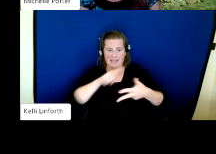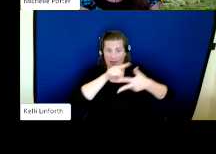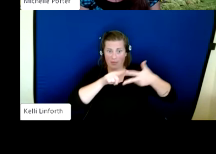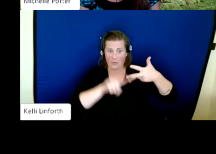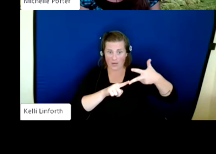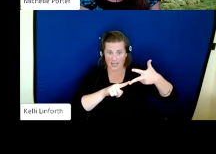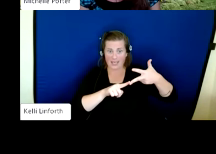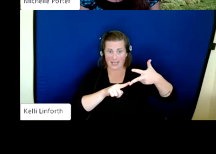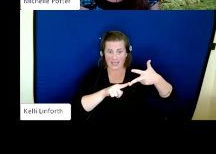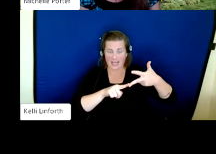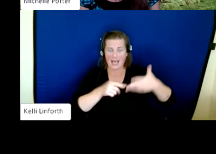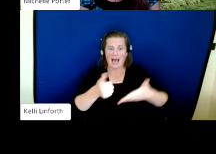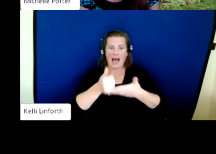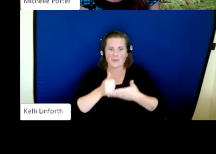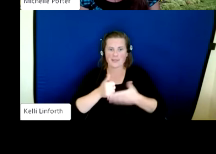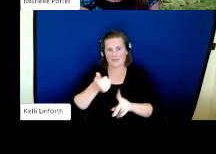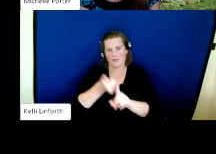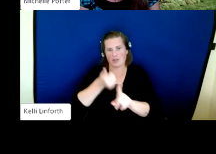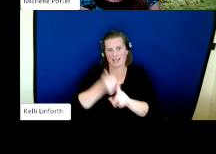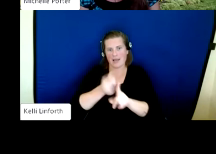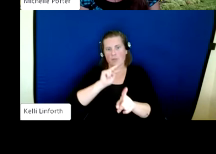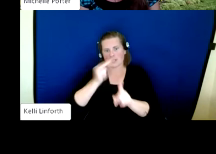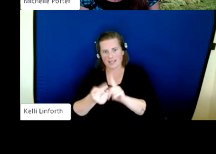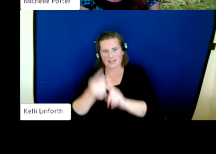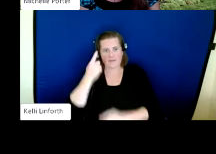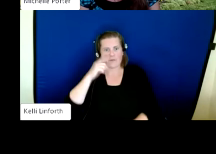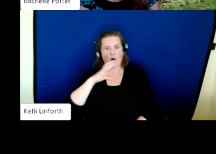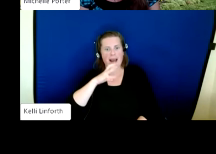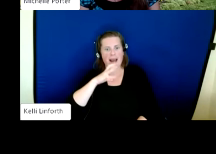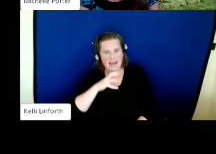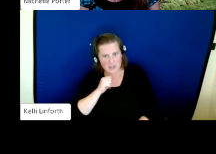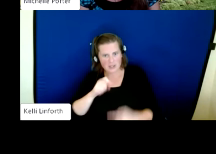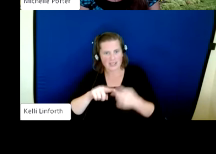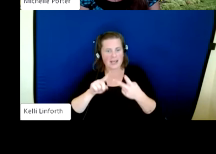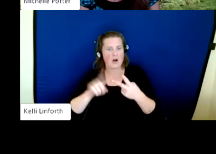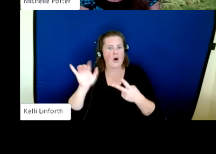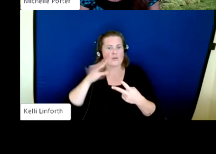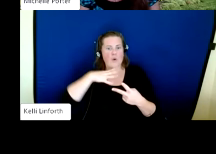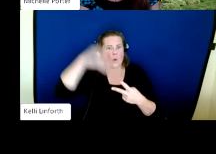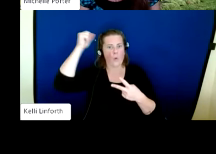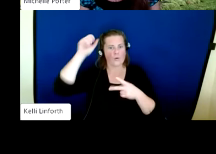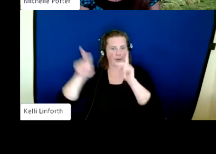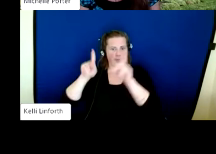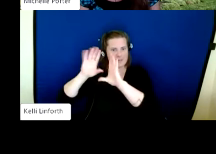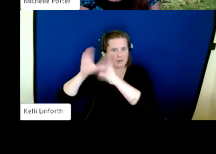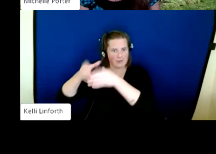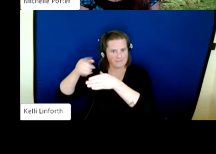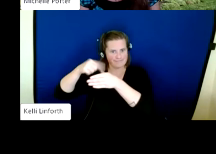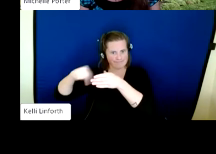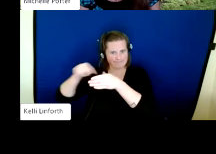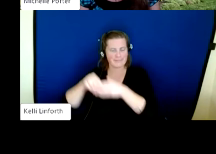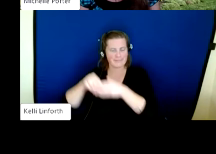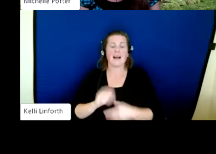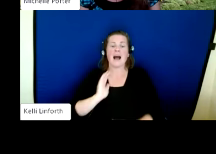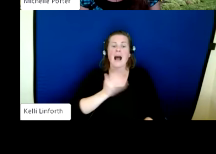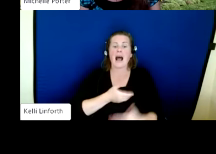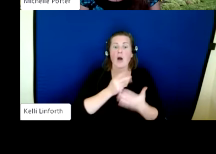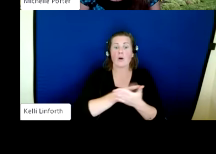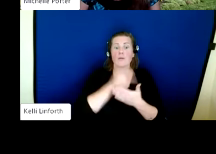the self-perceptions of aging and the perceptions of older adults. So it seems like these program